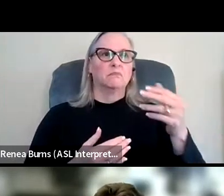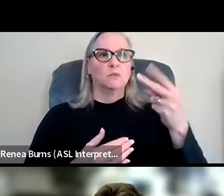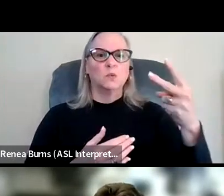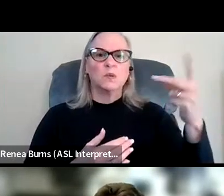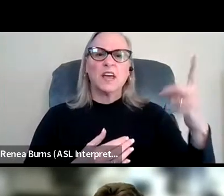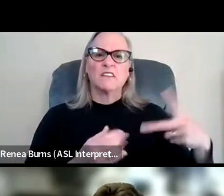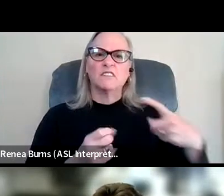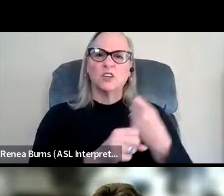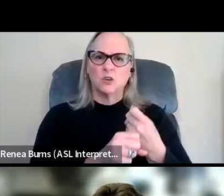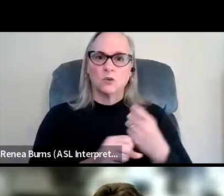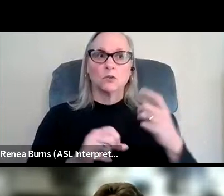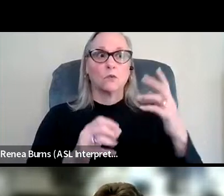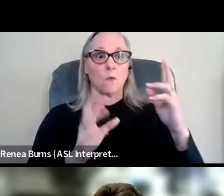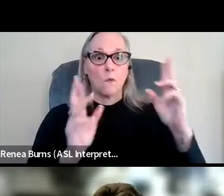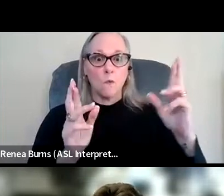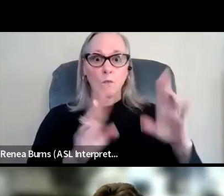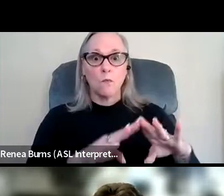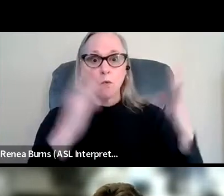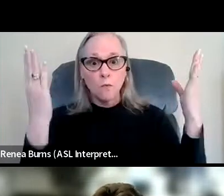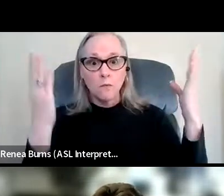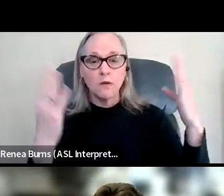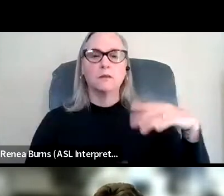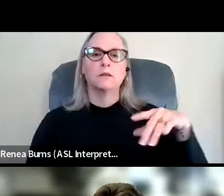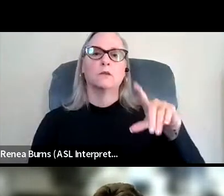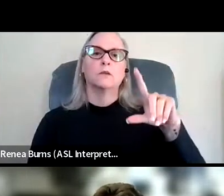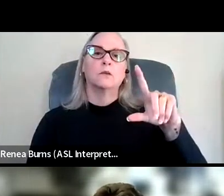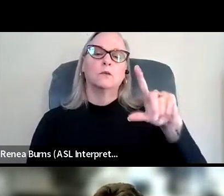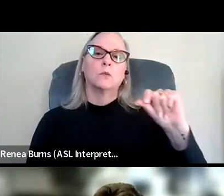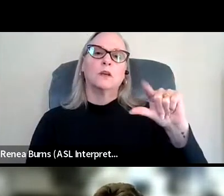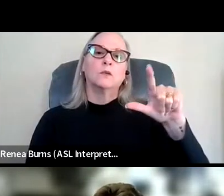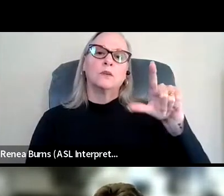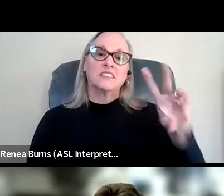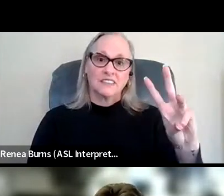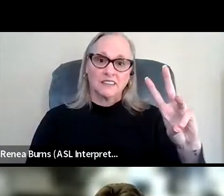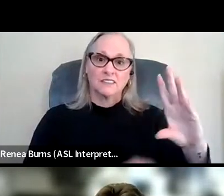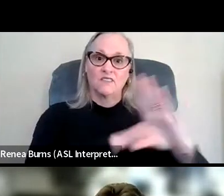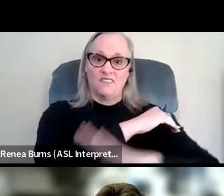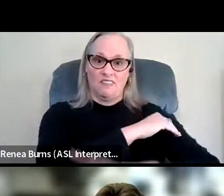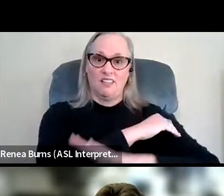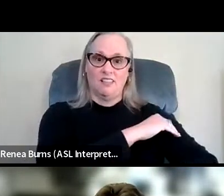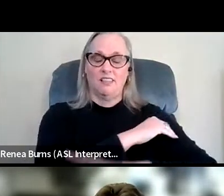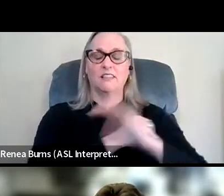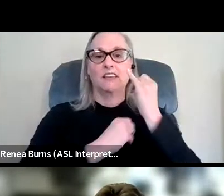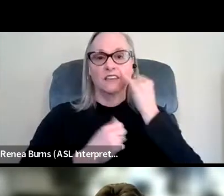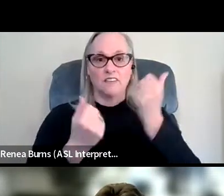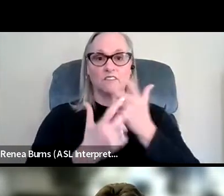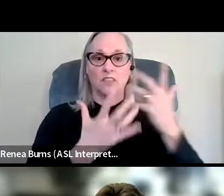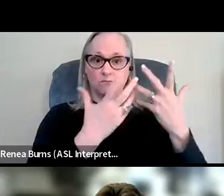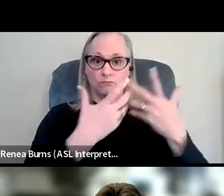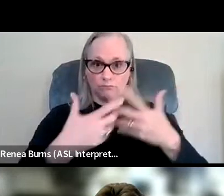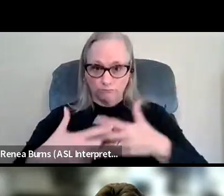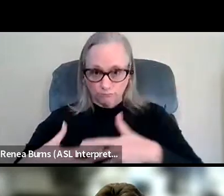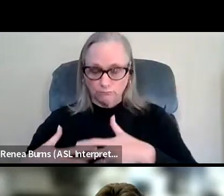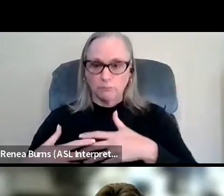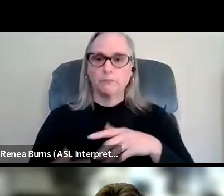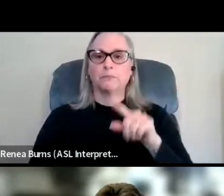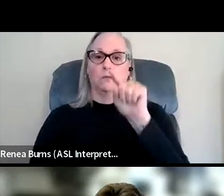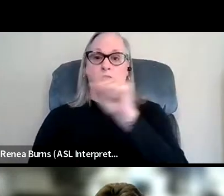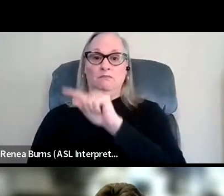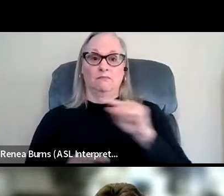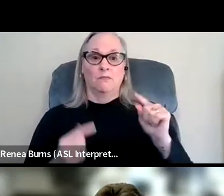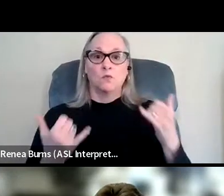2026, if everything goes according to plan. So the purpose of today is to have the experts walk us